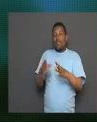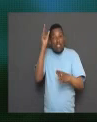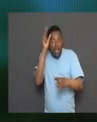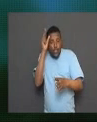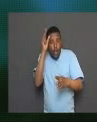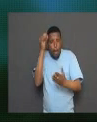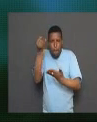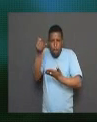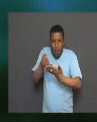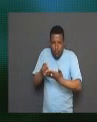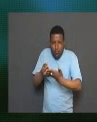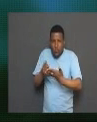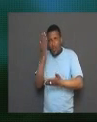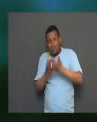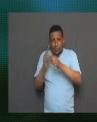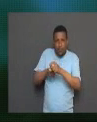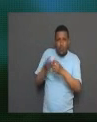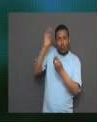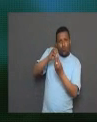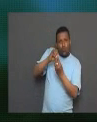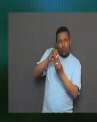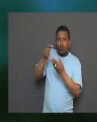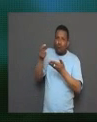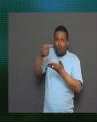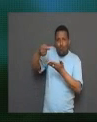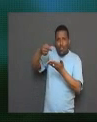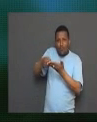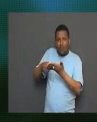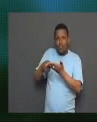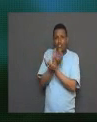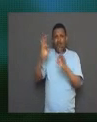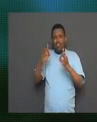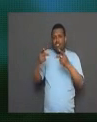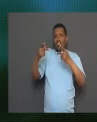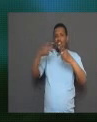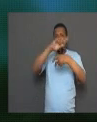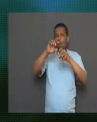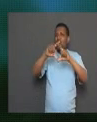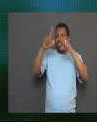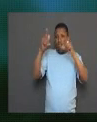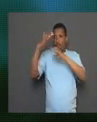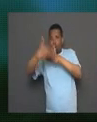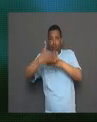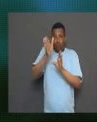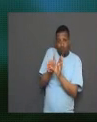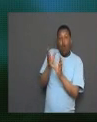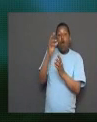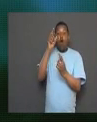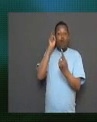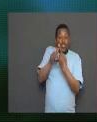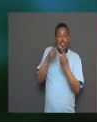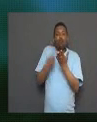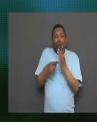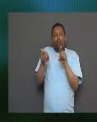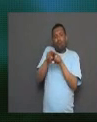Traditional maps sometimes included drawings of three-dimensional objects, meaning that they